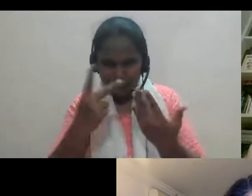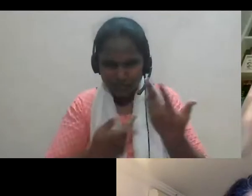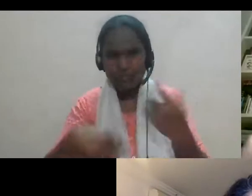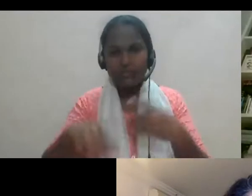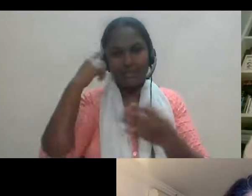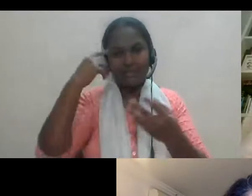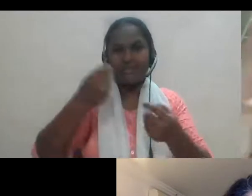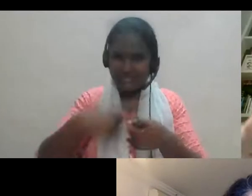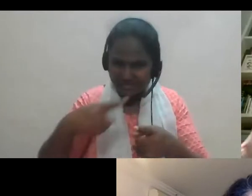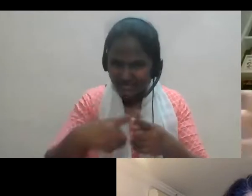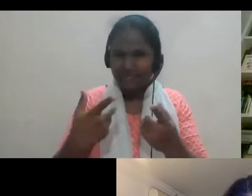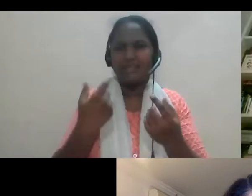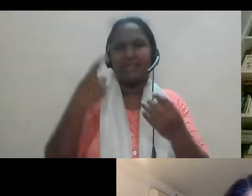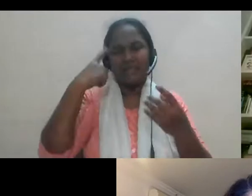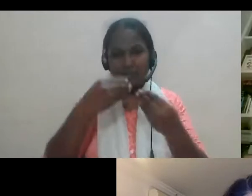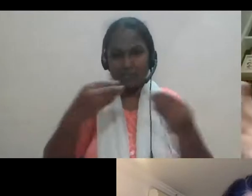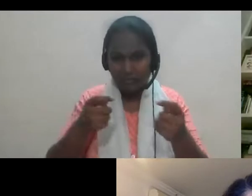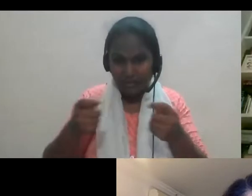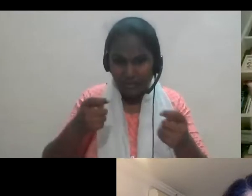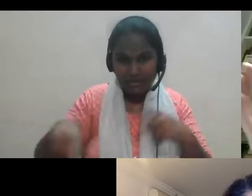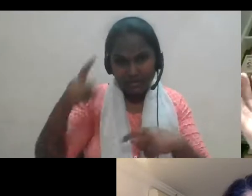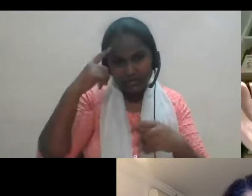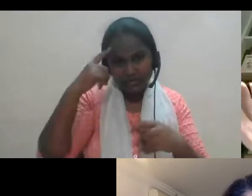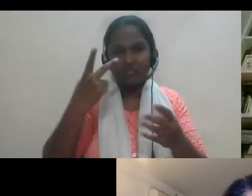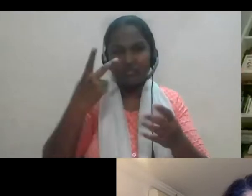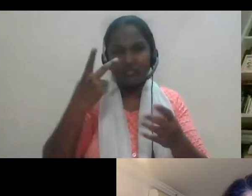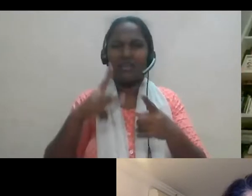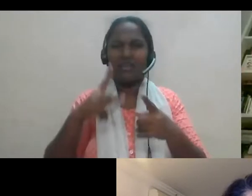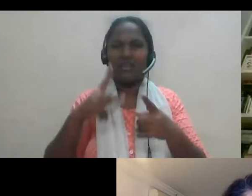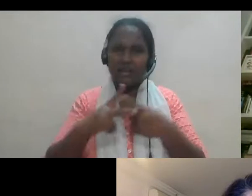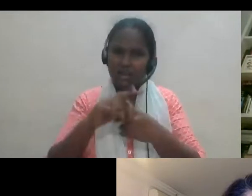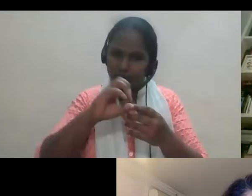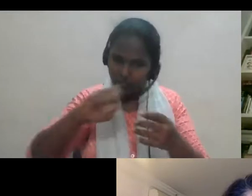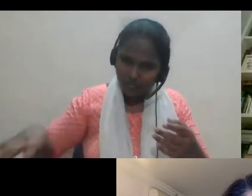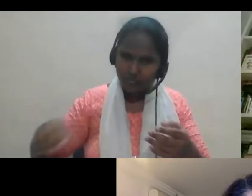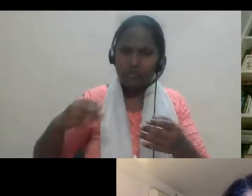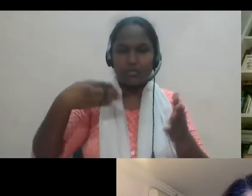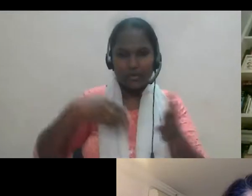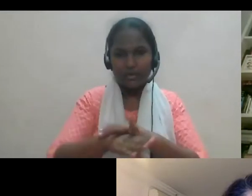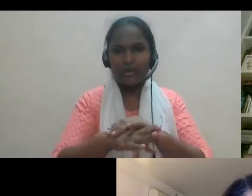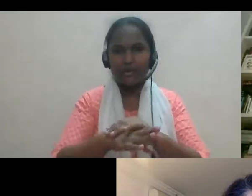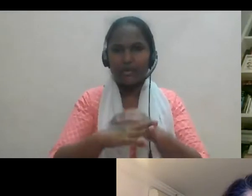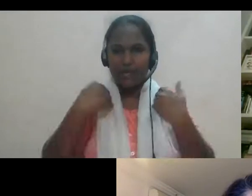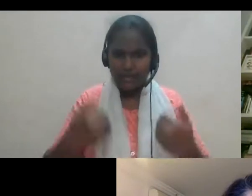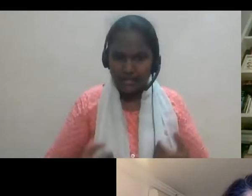to investments and maintenance, was cut off and went into the health